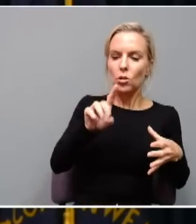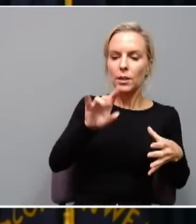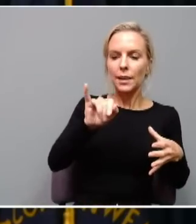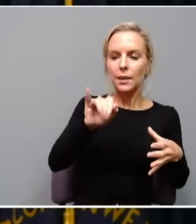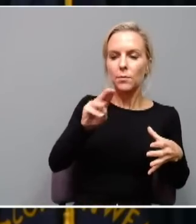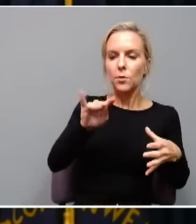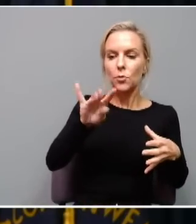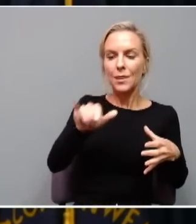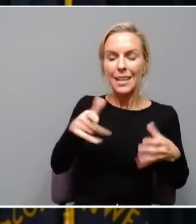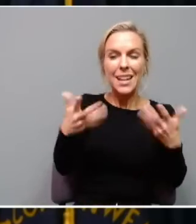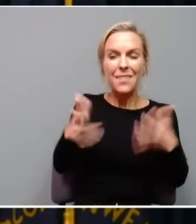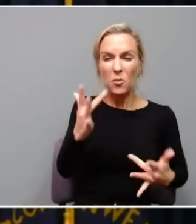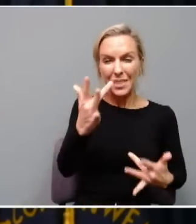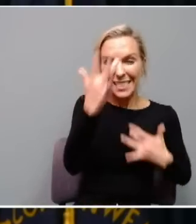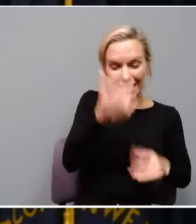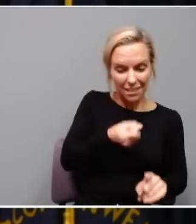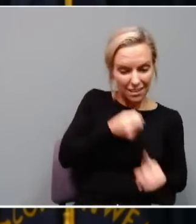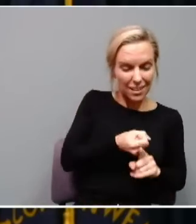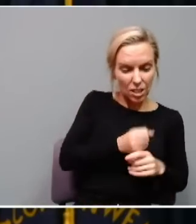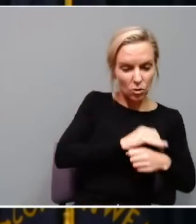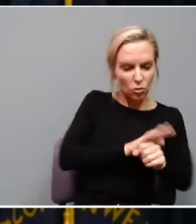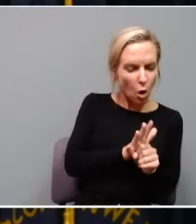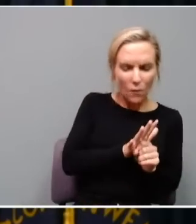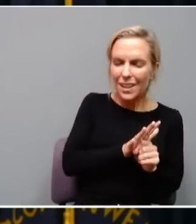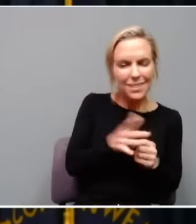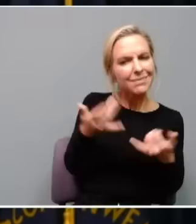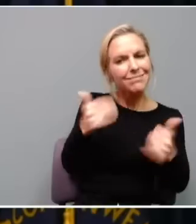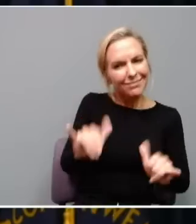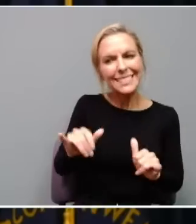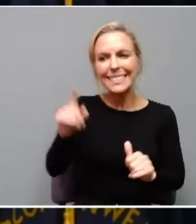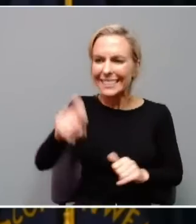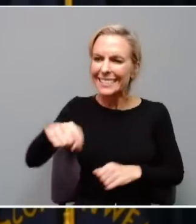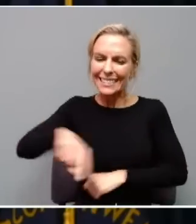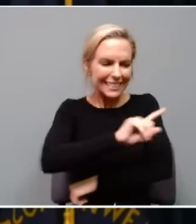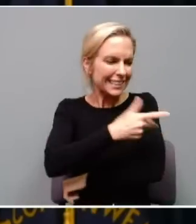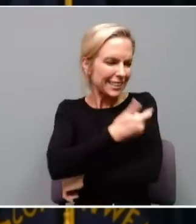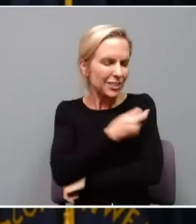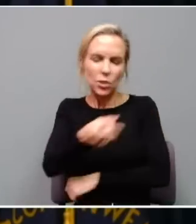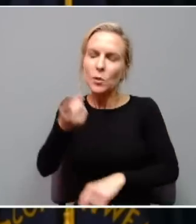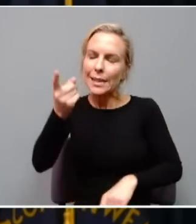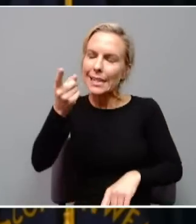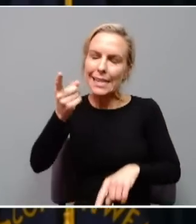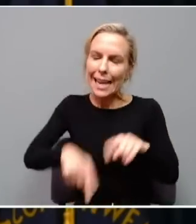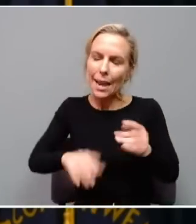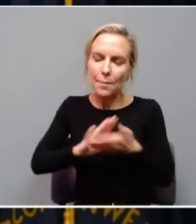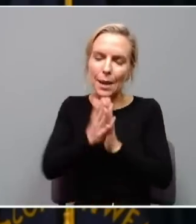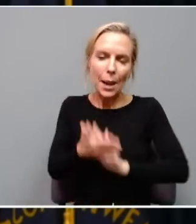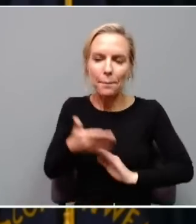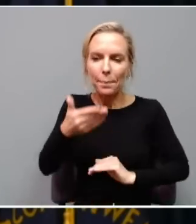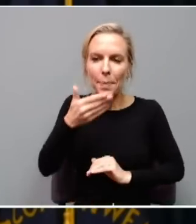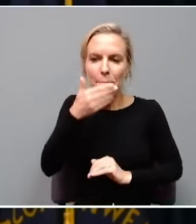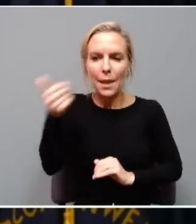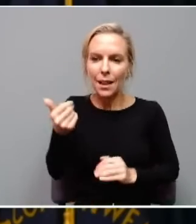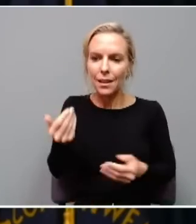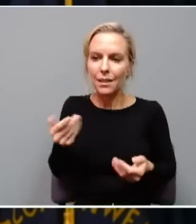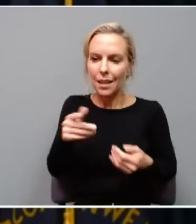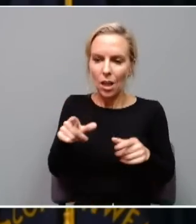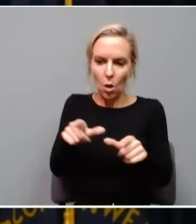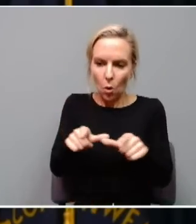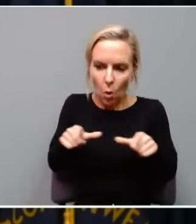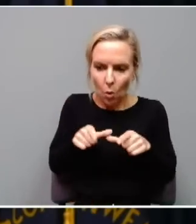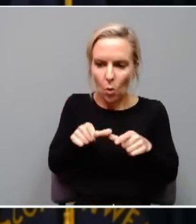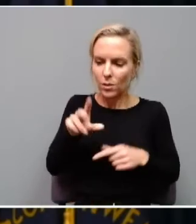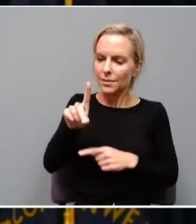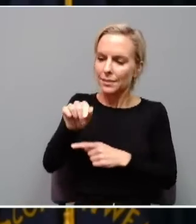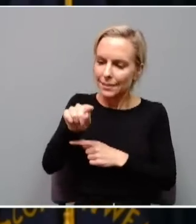vaccinated. That's a scientific study from here in Kentucky. You can't get better, more localized data than